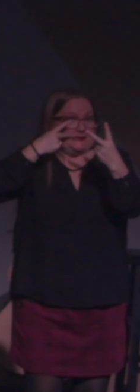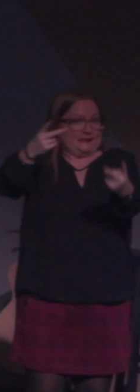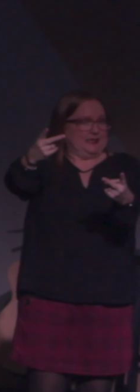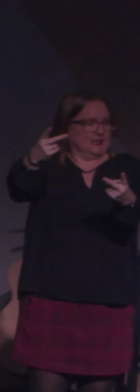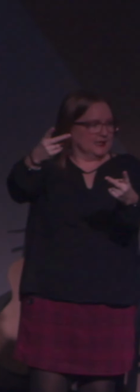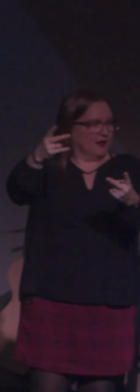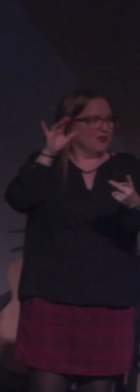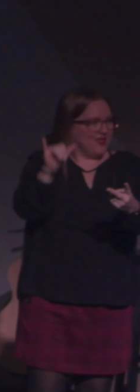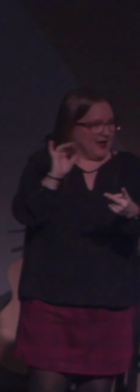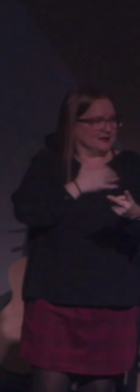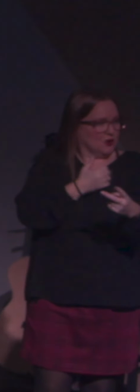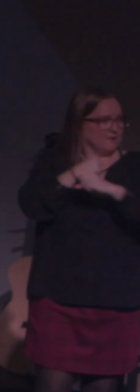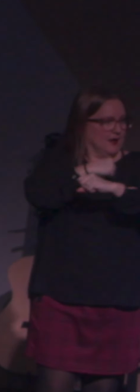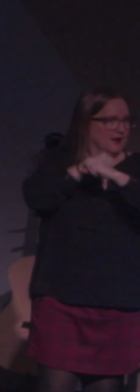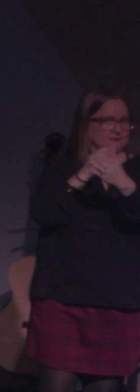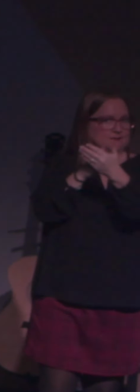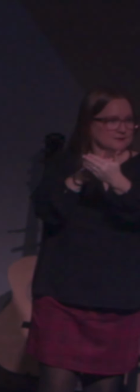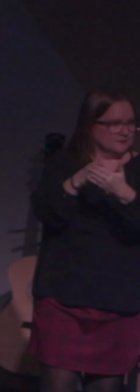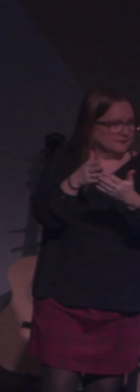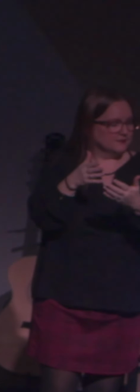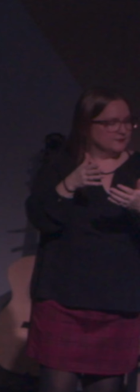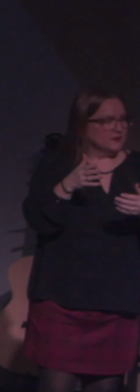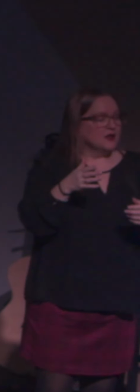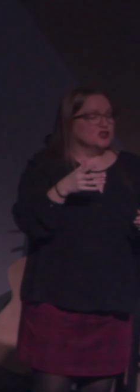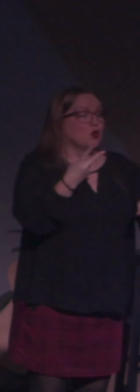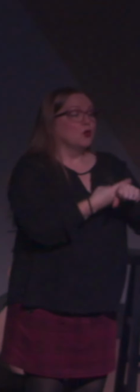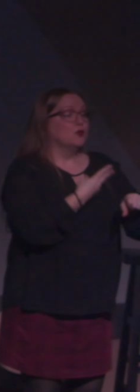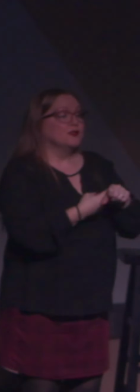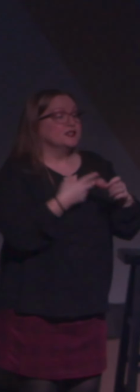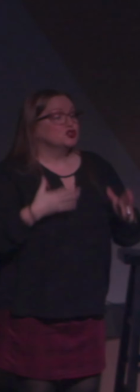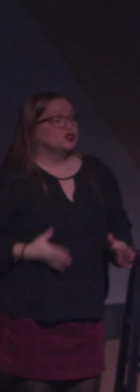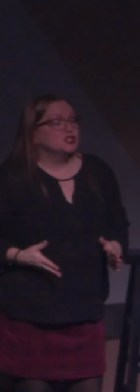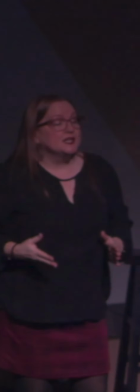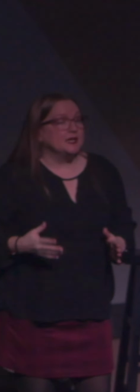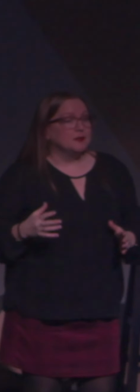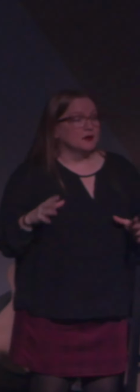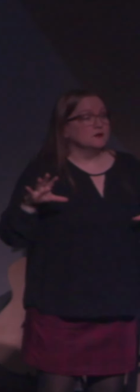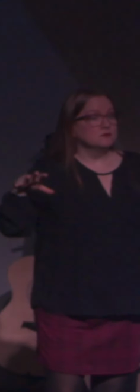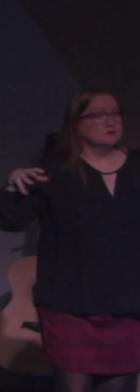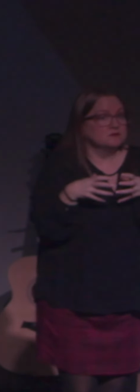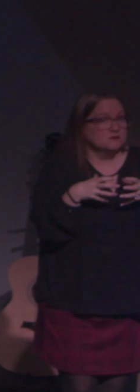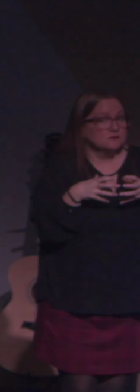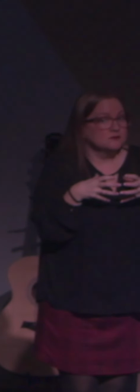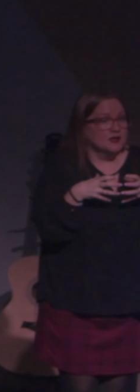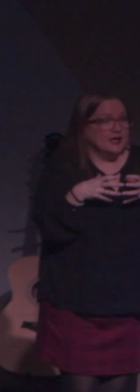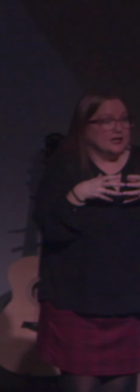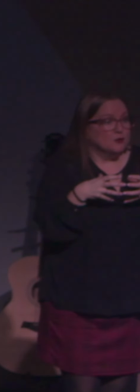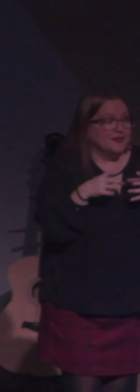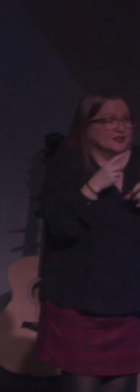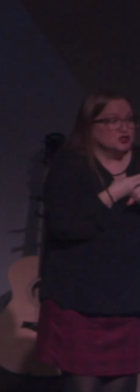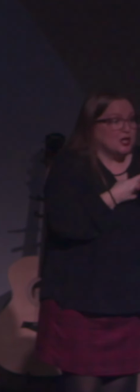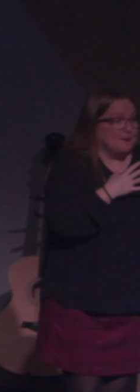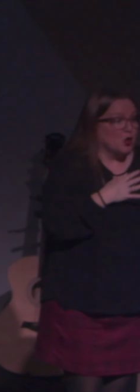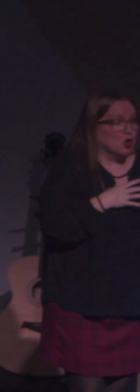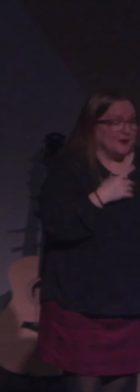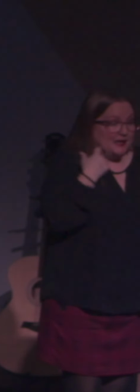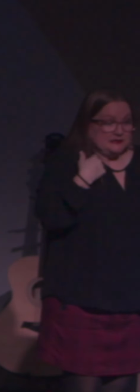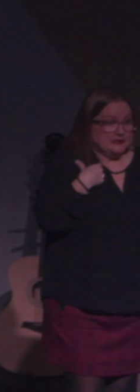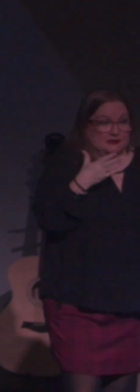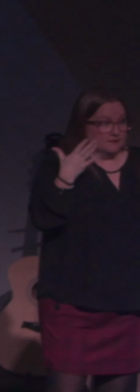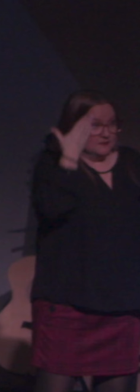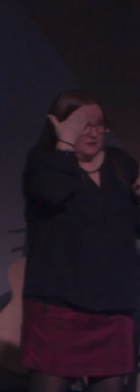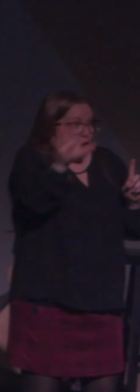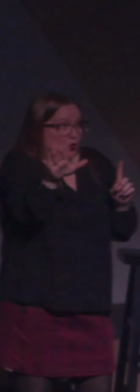see. And so what he says is that the sheep better be staying as close as they possibly can to the shepherd, because they can't even see the danger